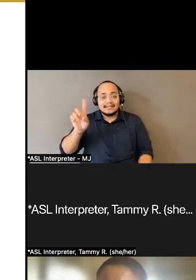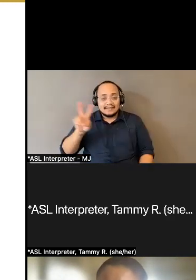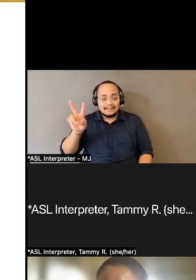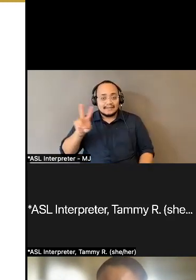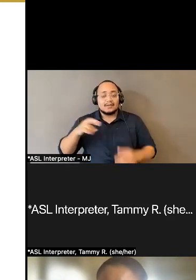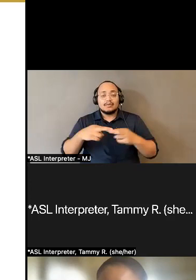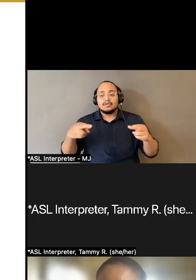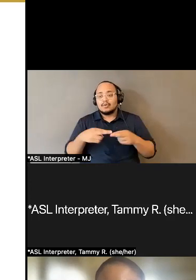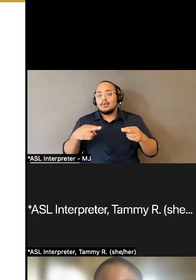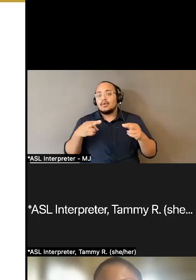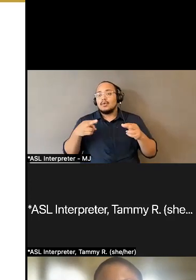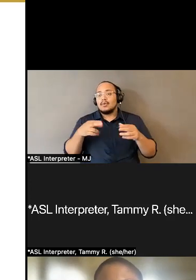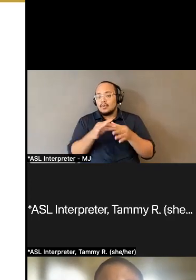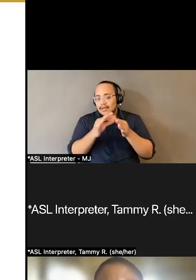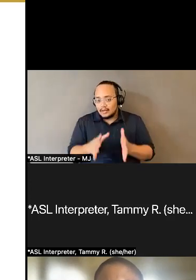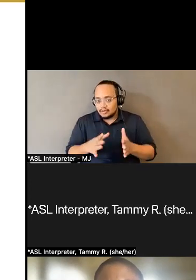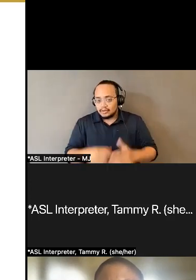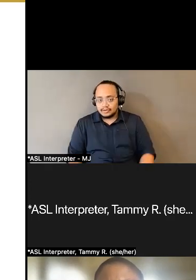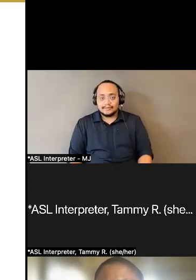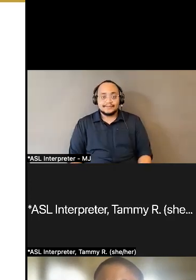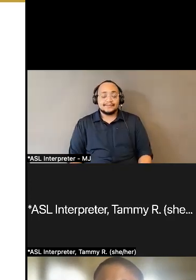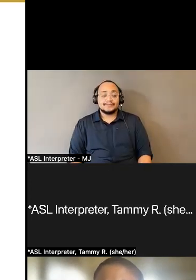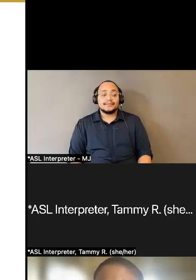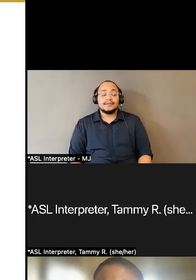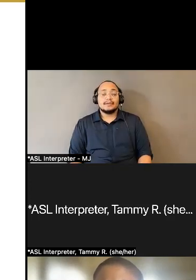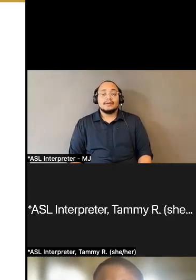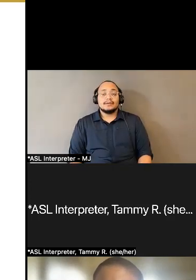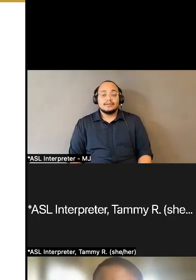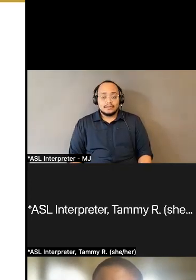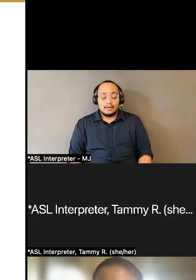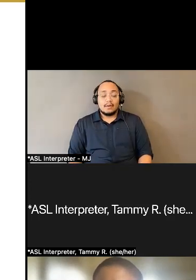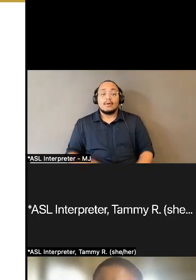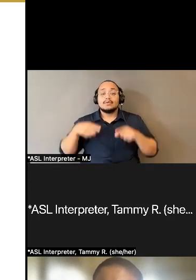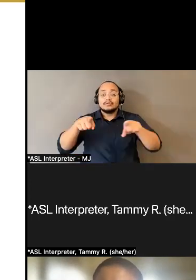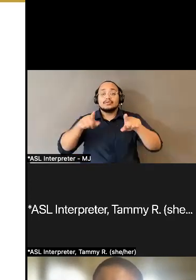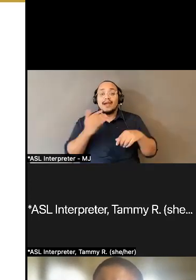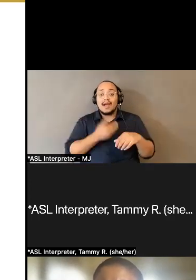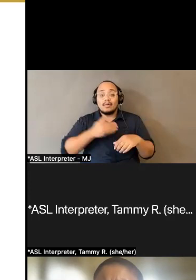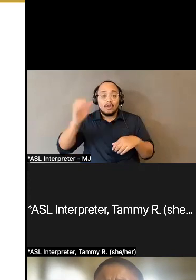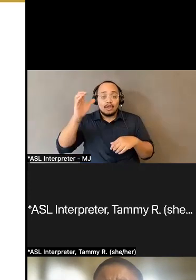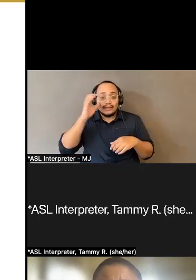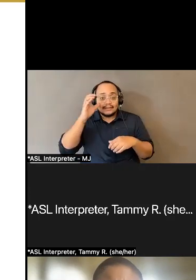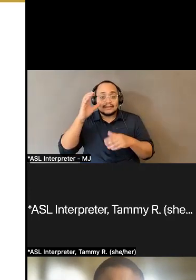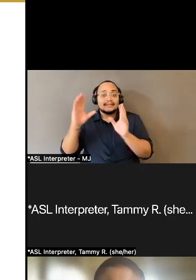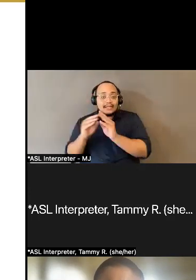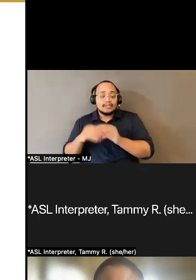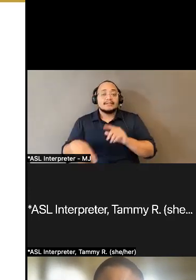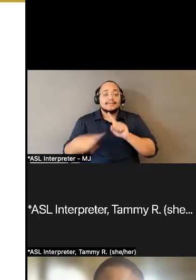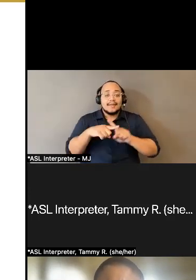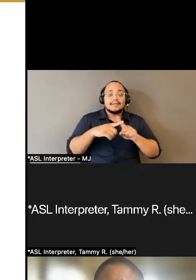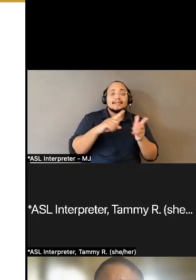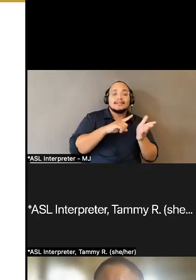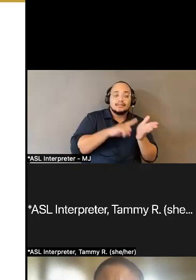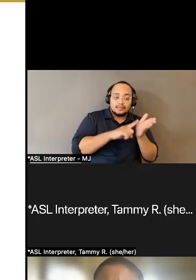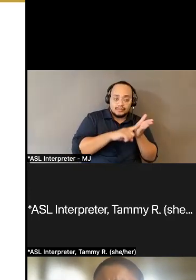regional coordinators. So for all our listening sessions and interviews, there was an emphasis